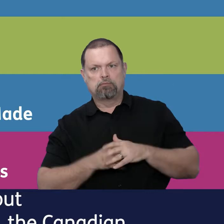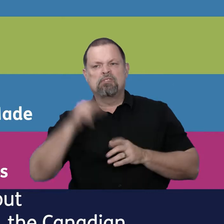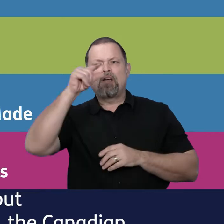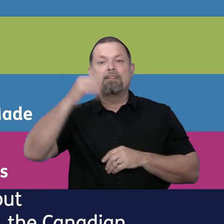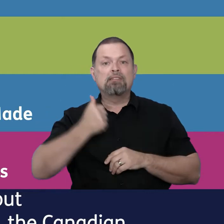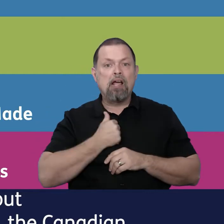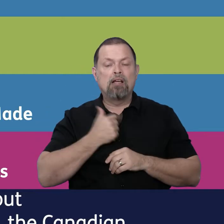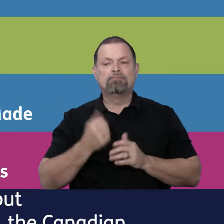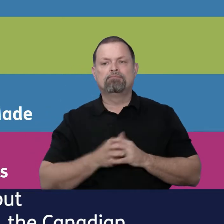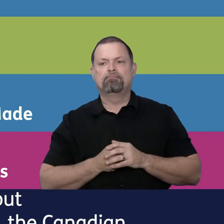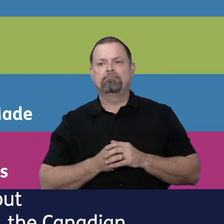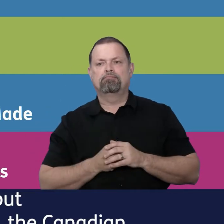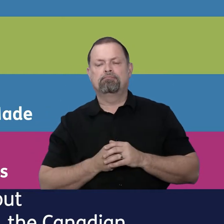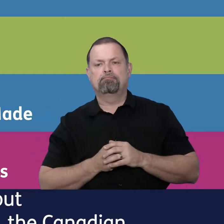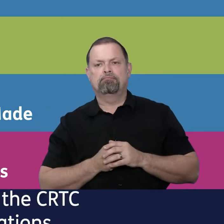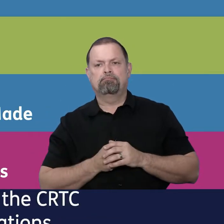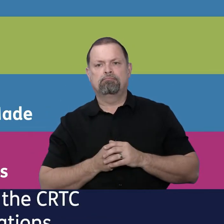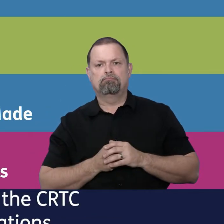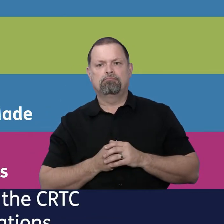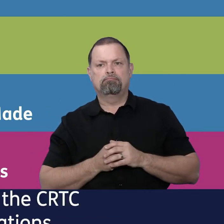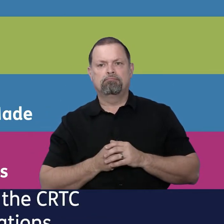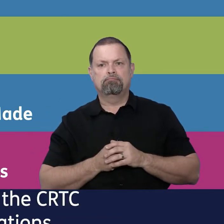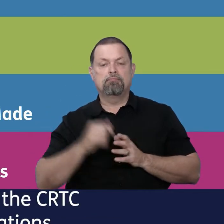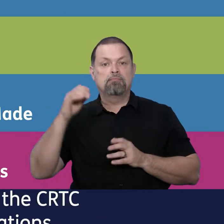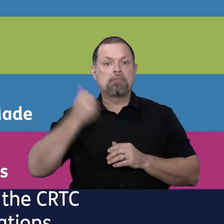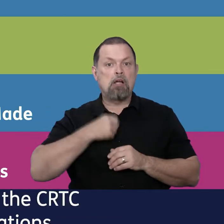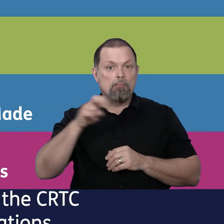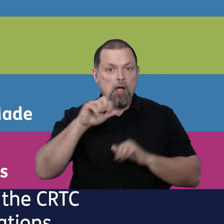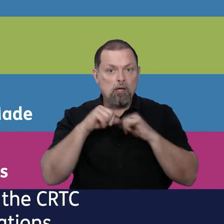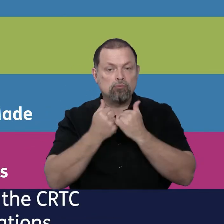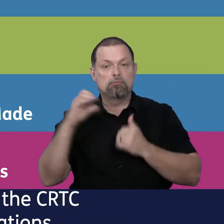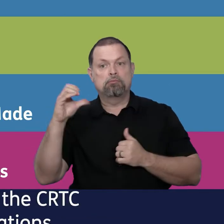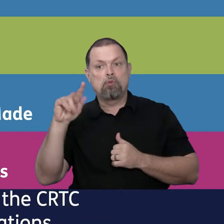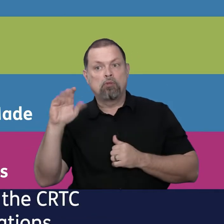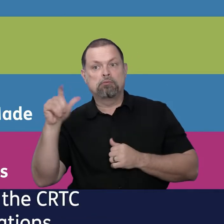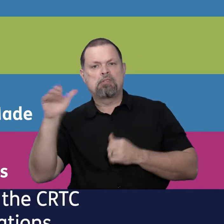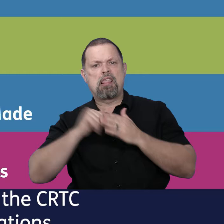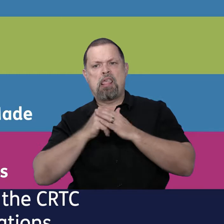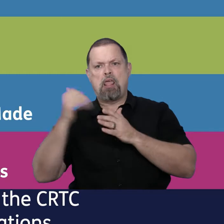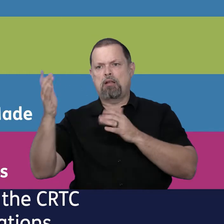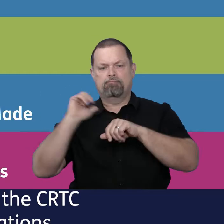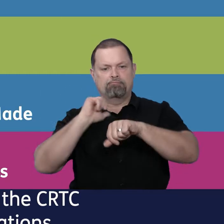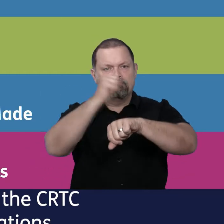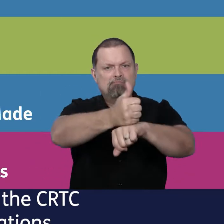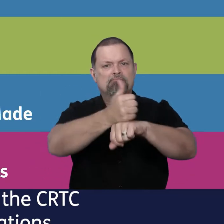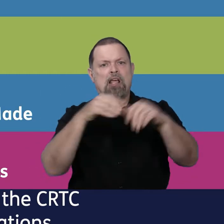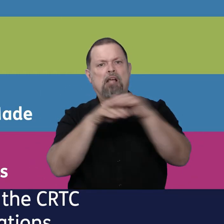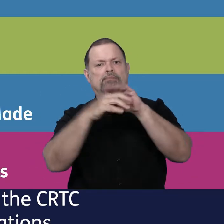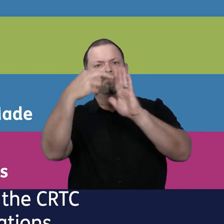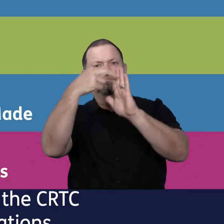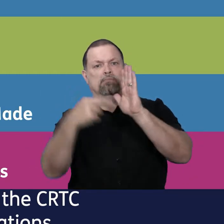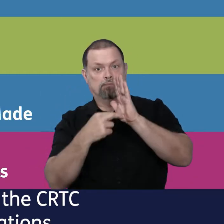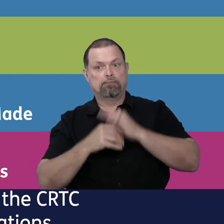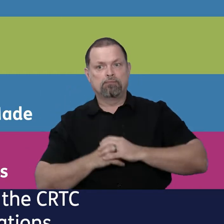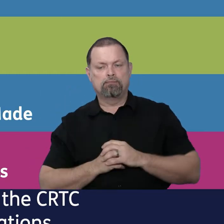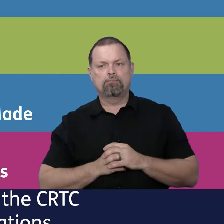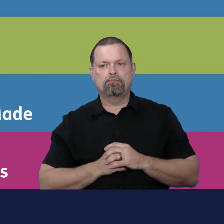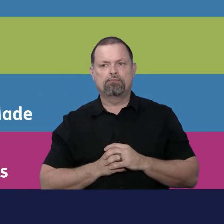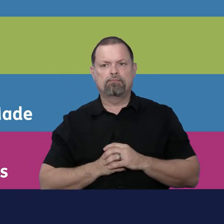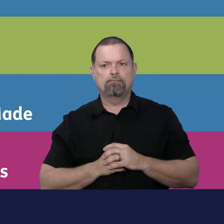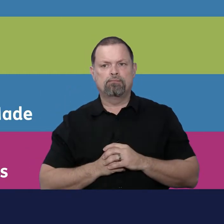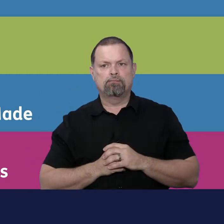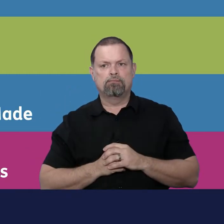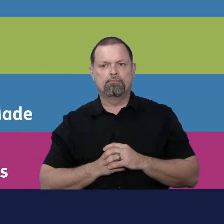how the Government of Canada, the Canadian Transportation Agency, and the CRTC make accessibility